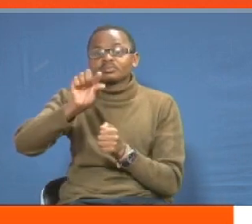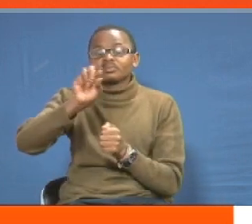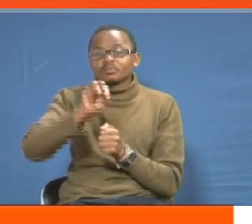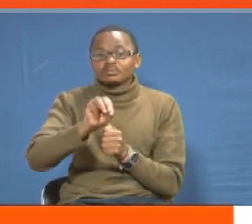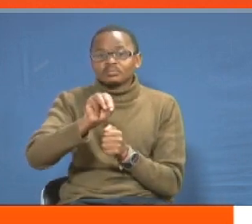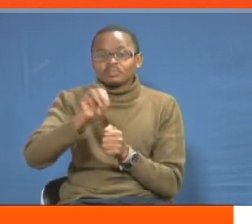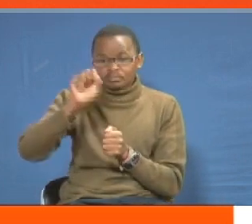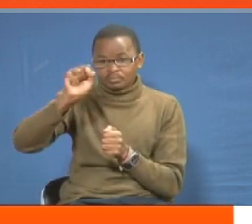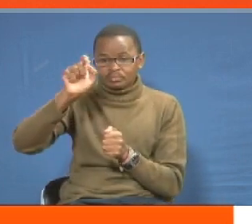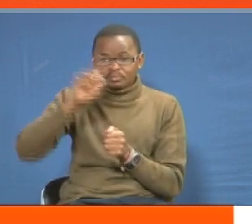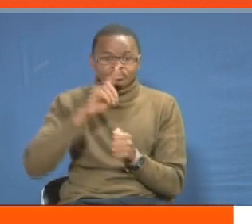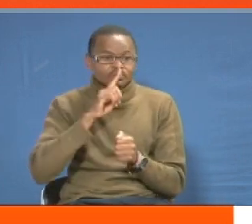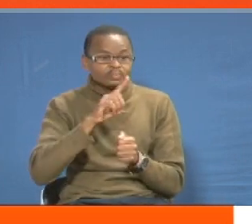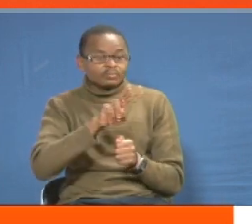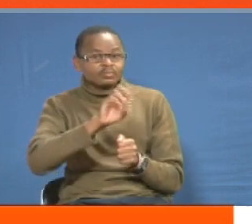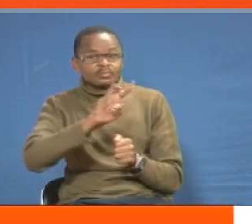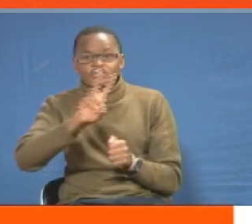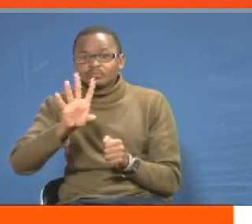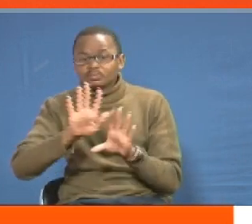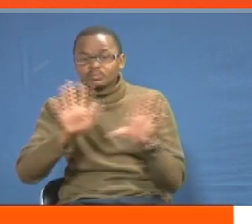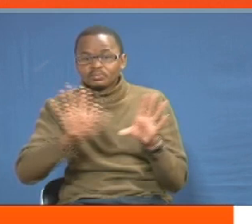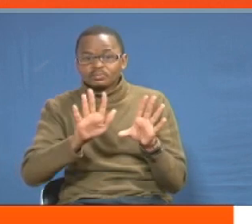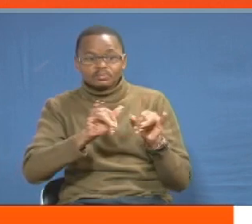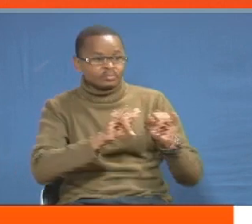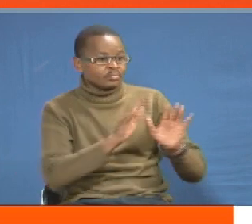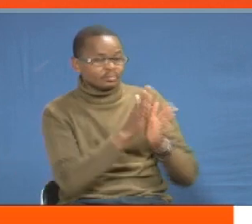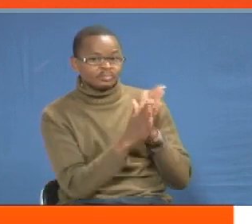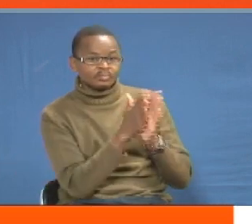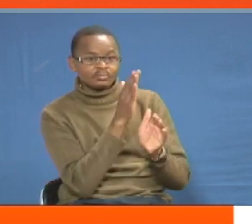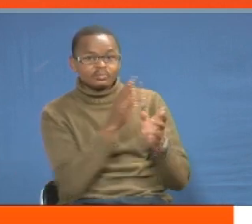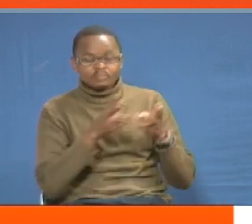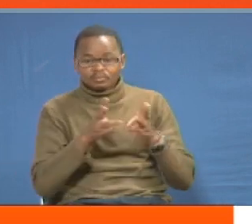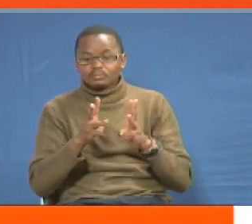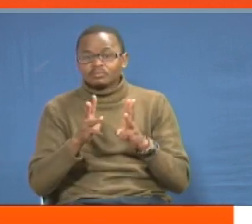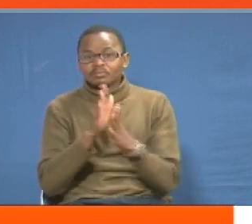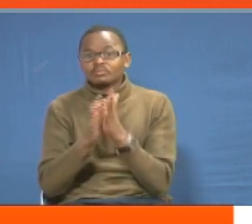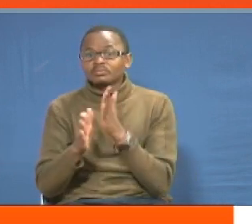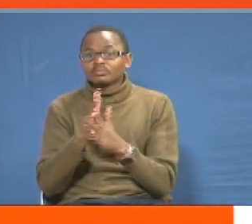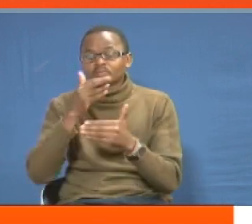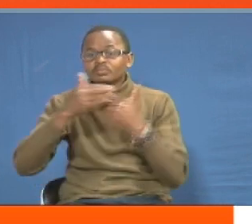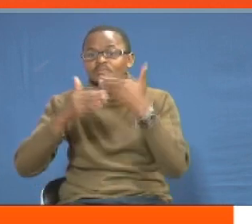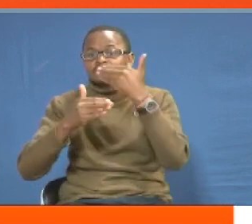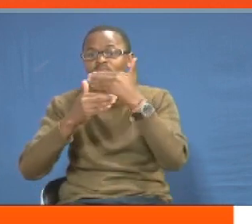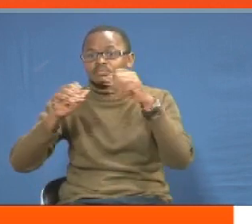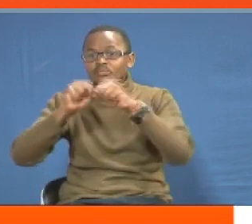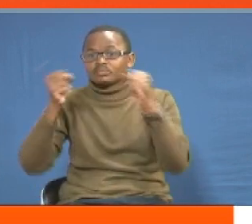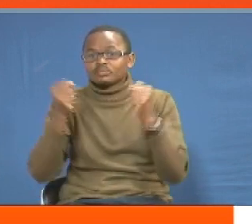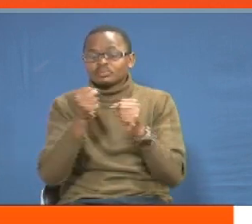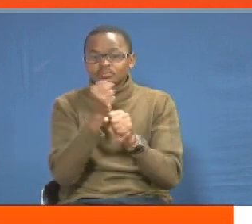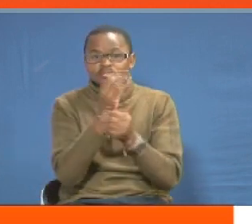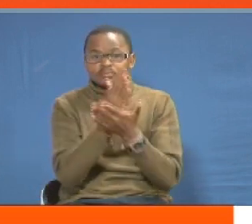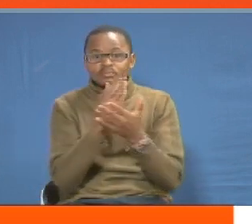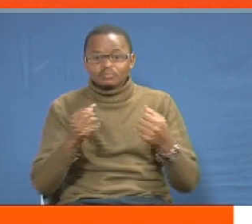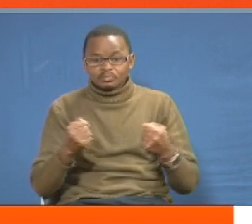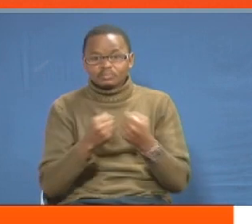FGM. Mm-hmm. Yeah, we shouldn't say 2022 and leave it without mechanisms, without structures and systems to